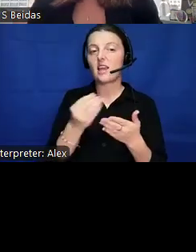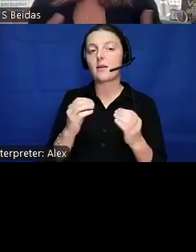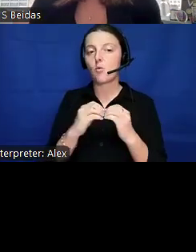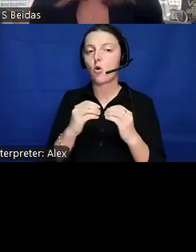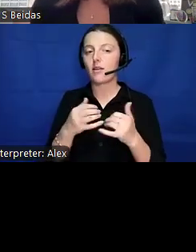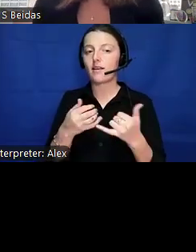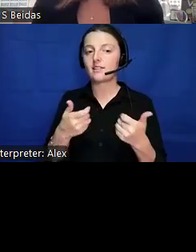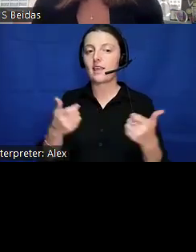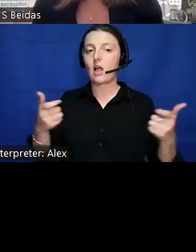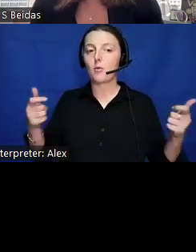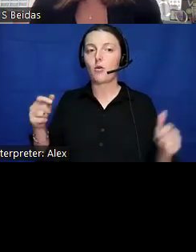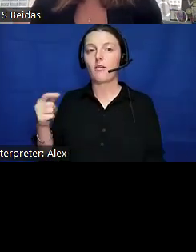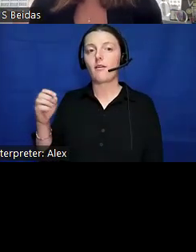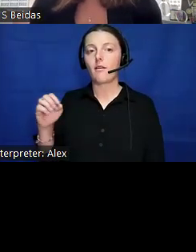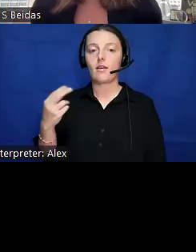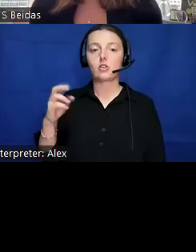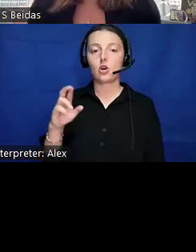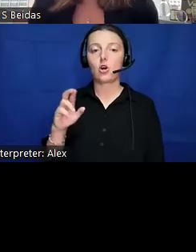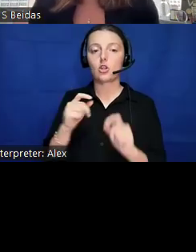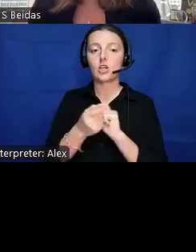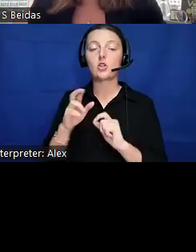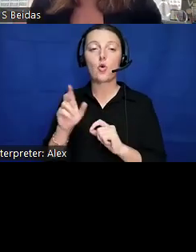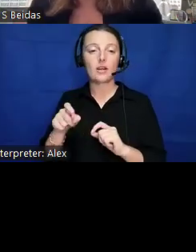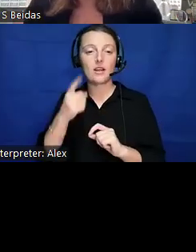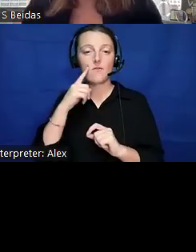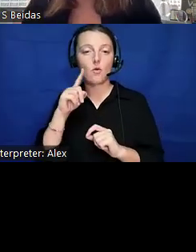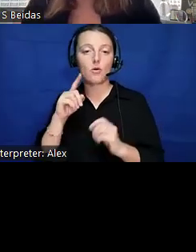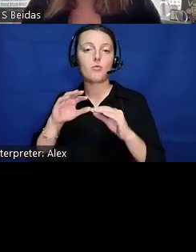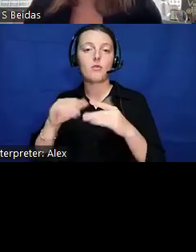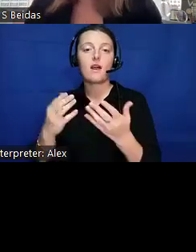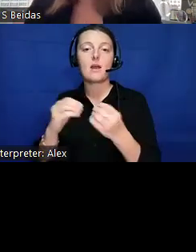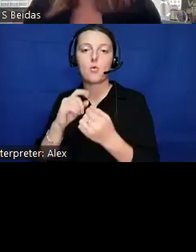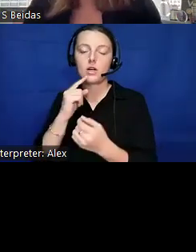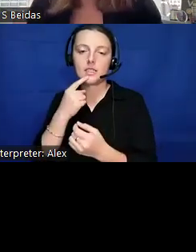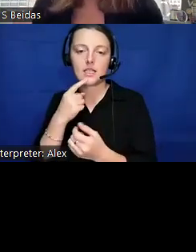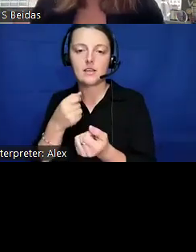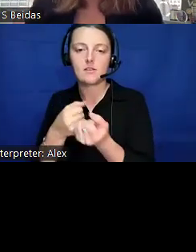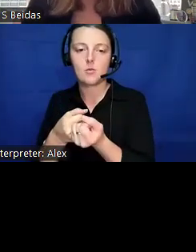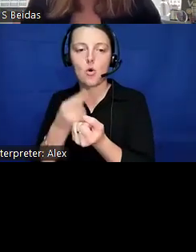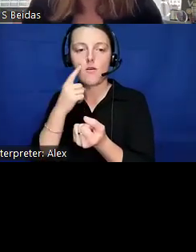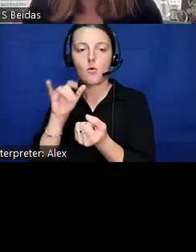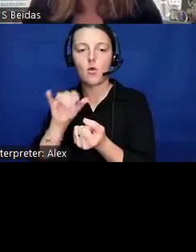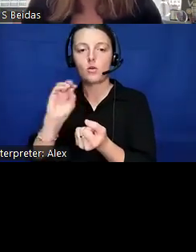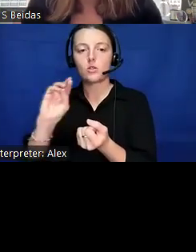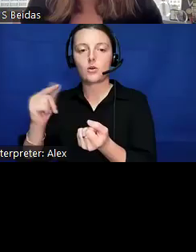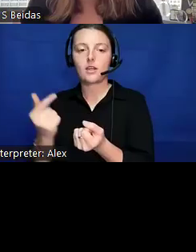change, or is it needed to provide that more intensive support to the organizations given potential barriers?